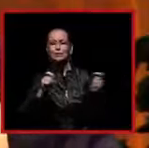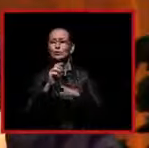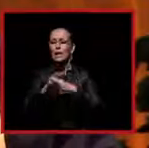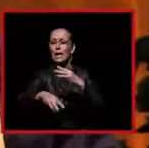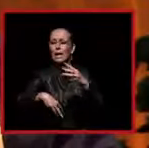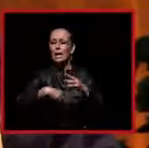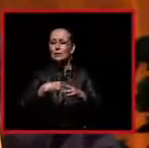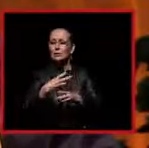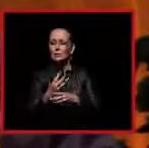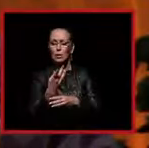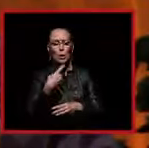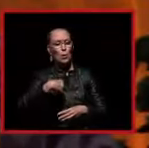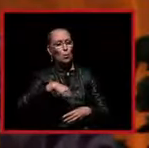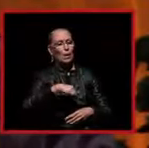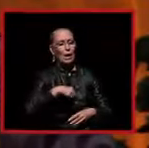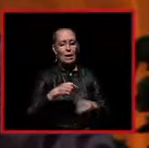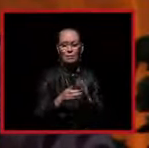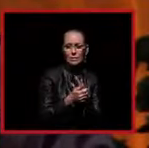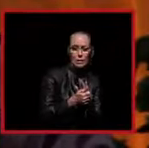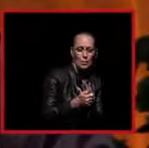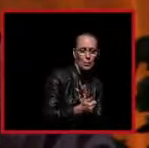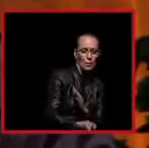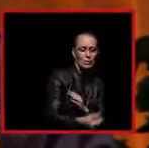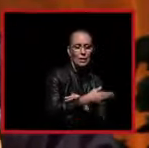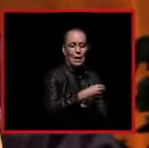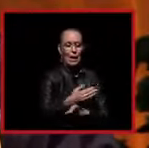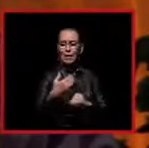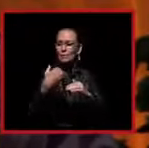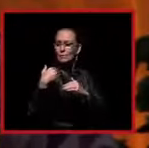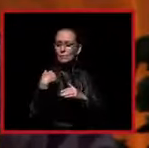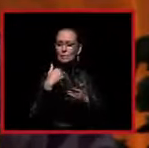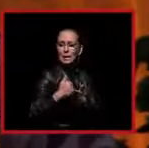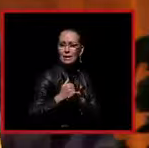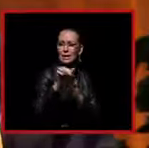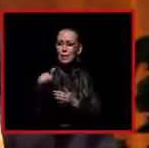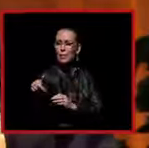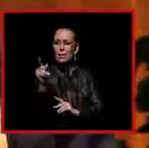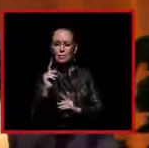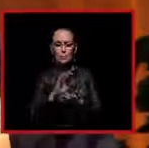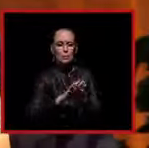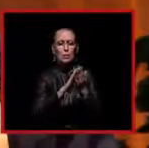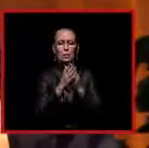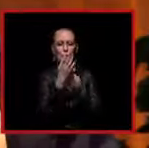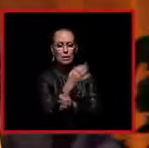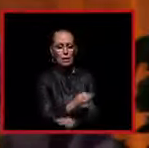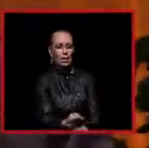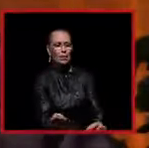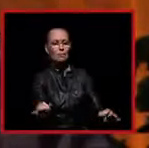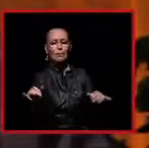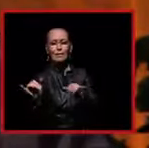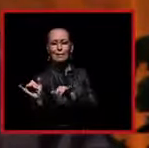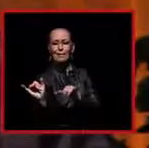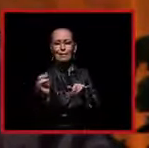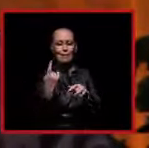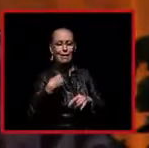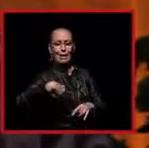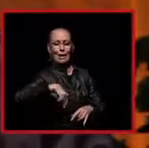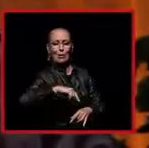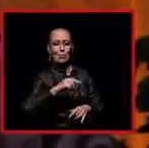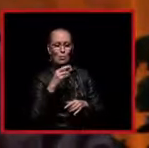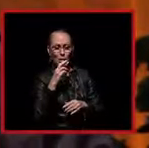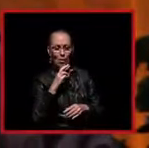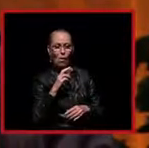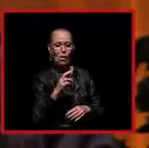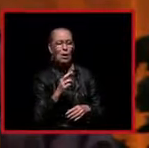and the responsibility to help others make changes and take flight too. We are monarch butterflies who have